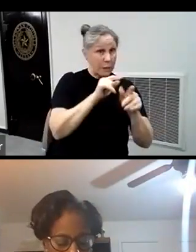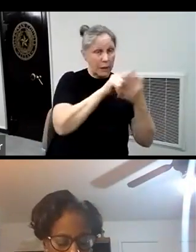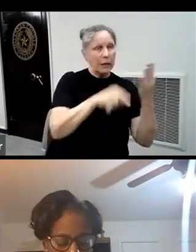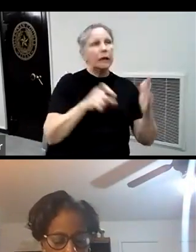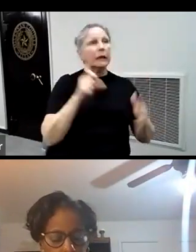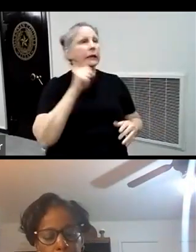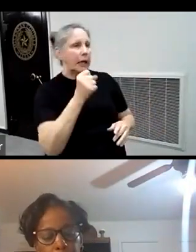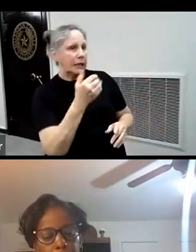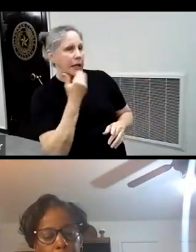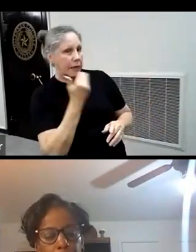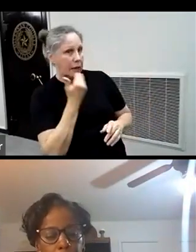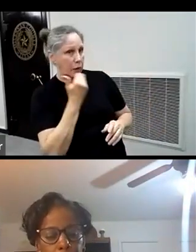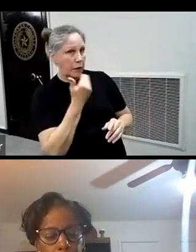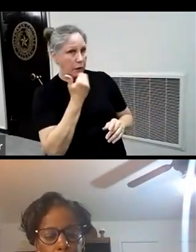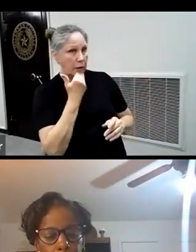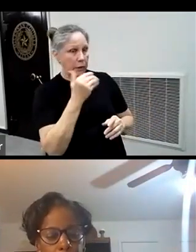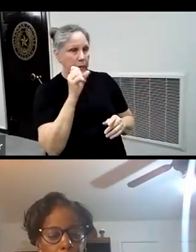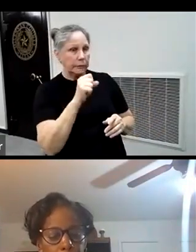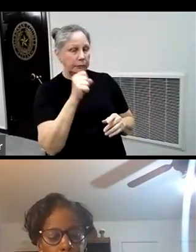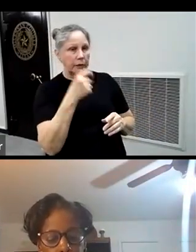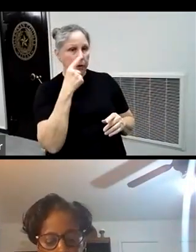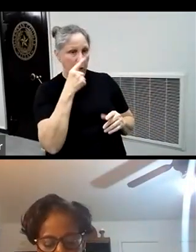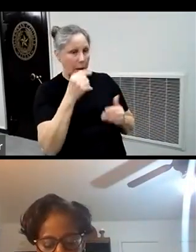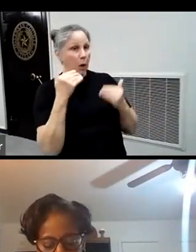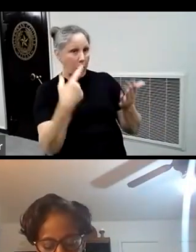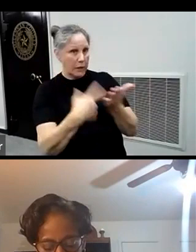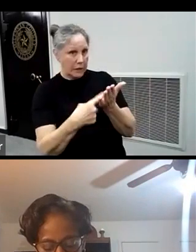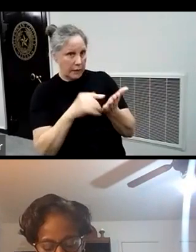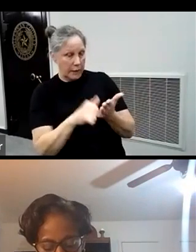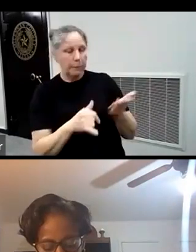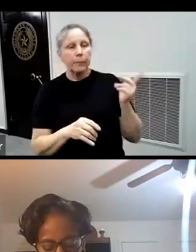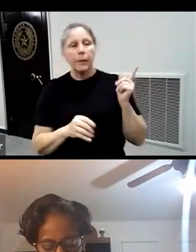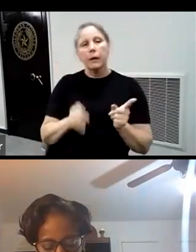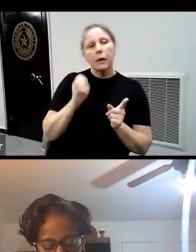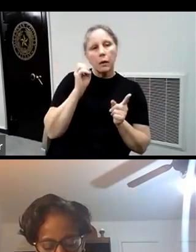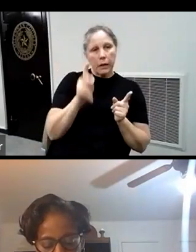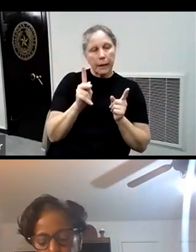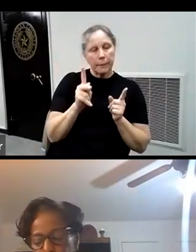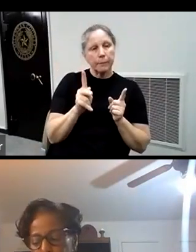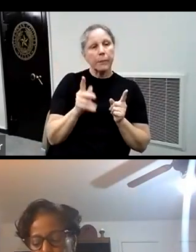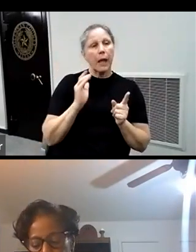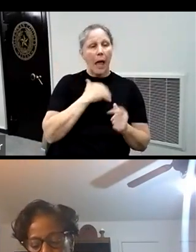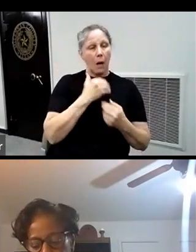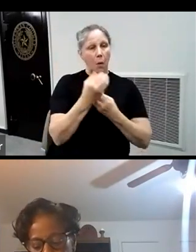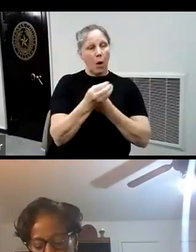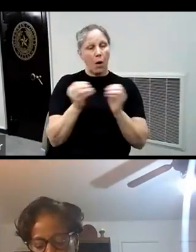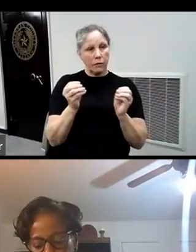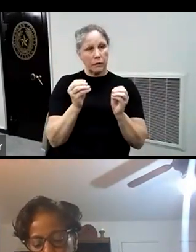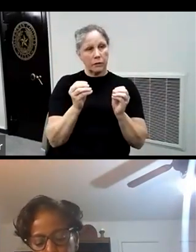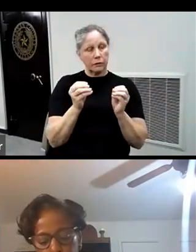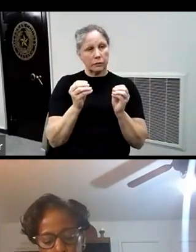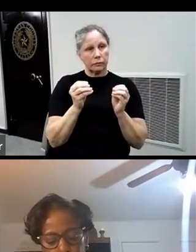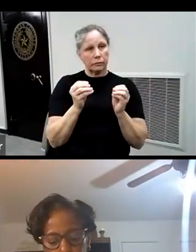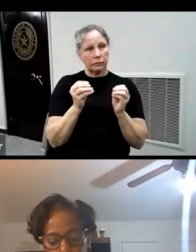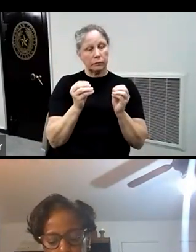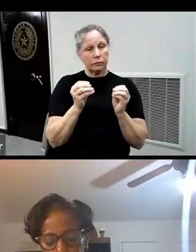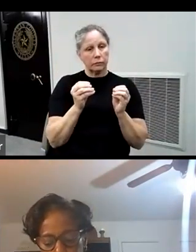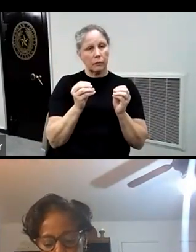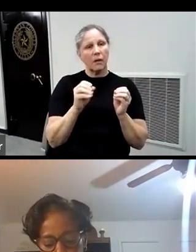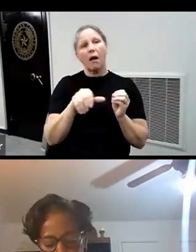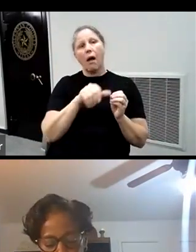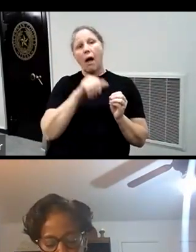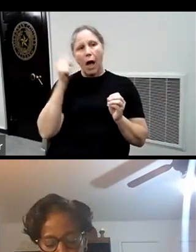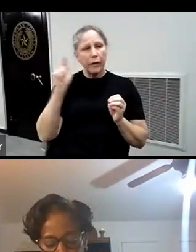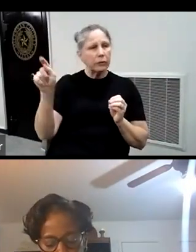Yes, thank you. Yeah, if you don't mind, go. Okay. Our office worked with some other entities. This